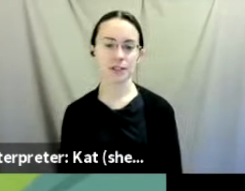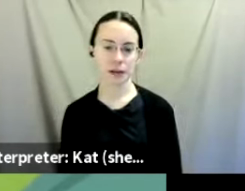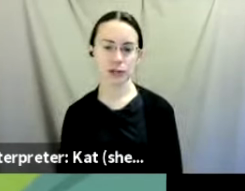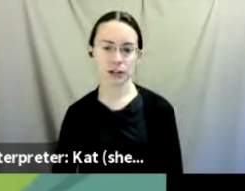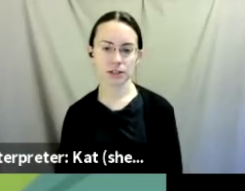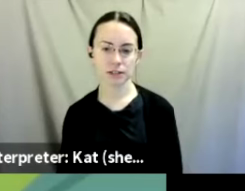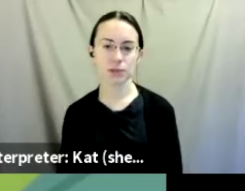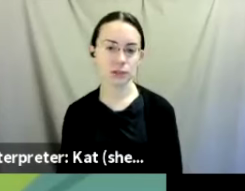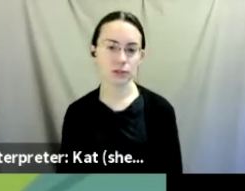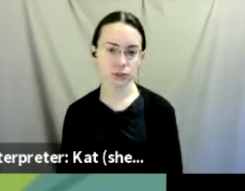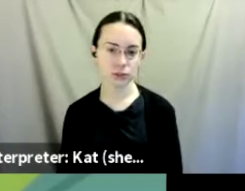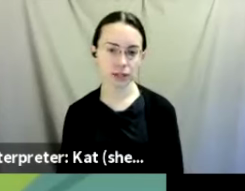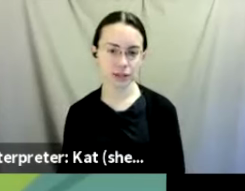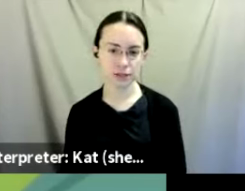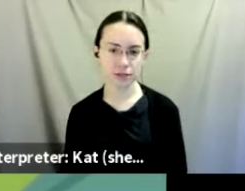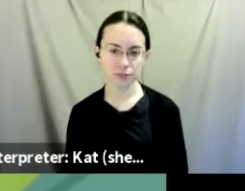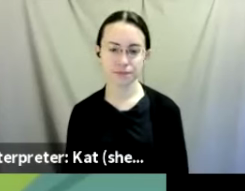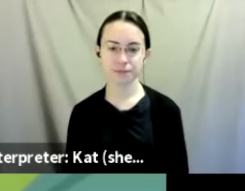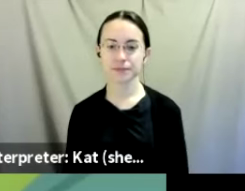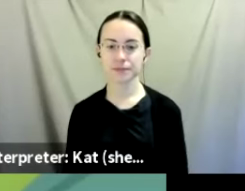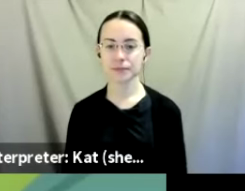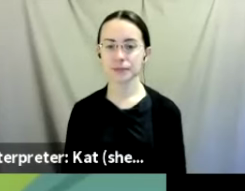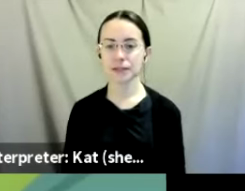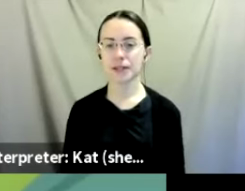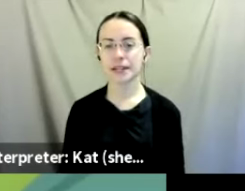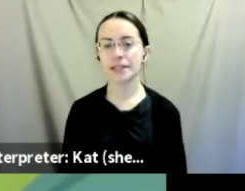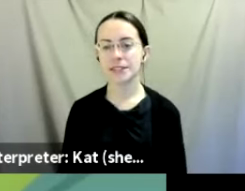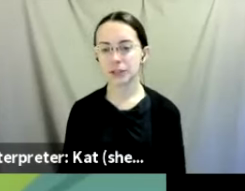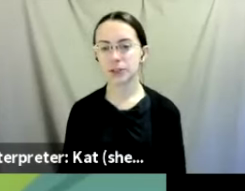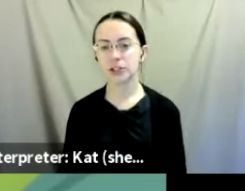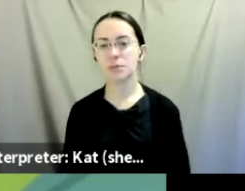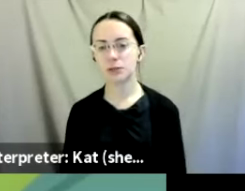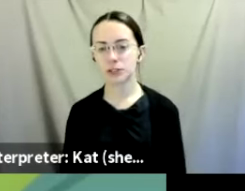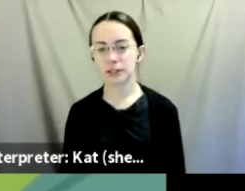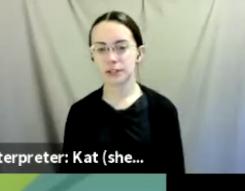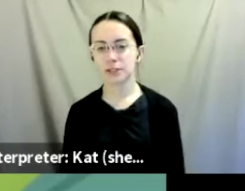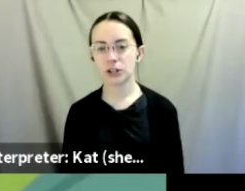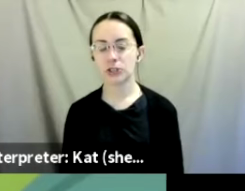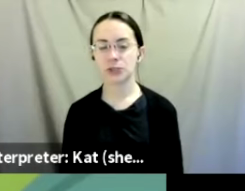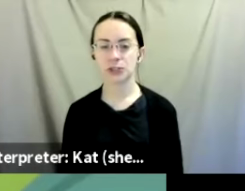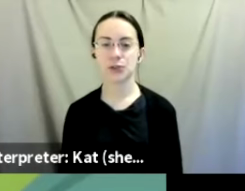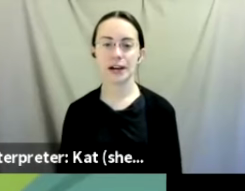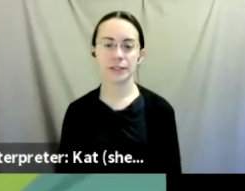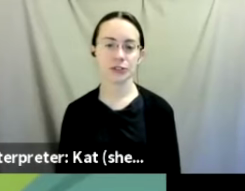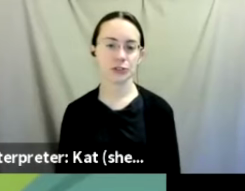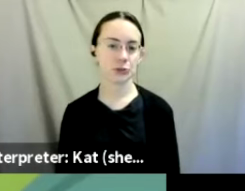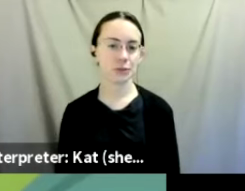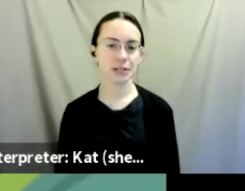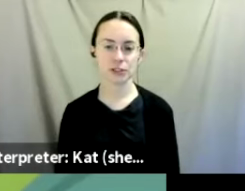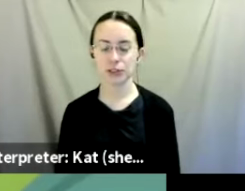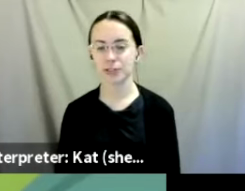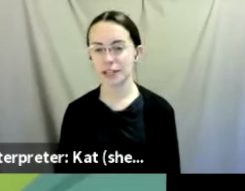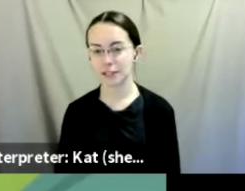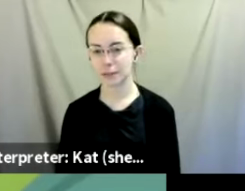gets a better understanding of these abstract concepts using visual aids. In the deaf community, most of us are used to having to